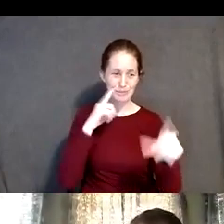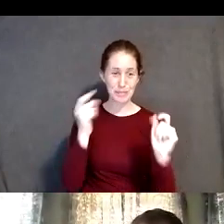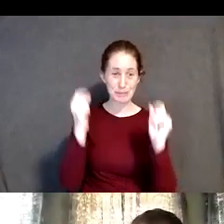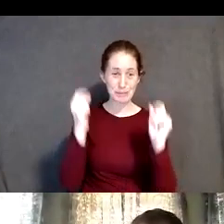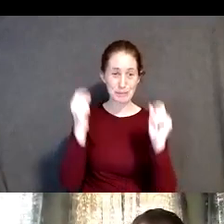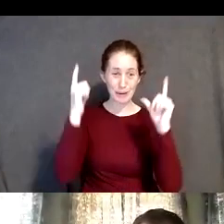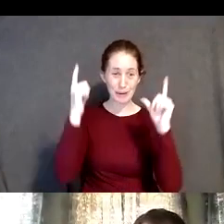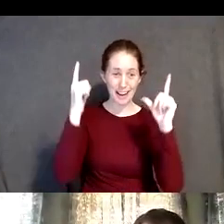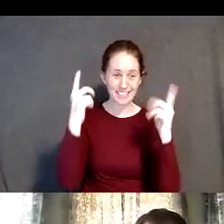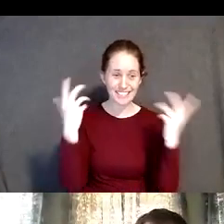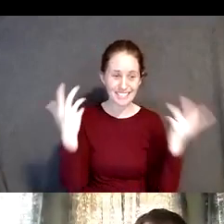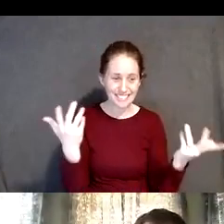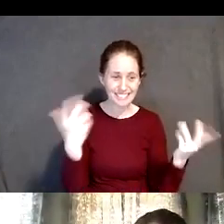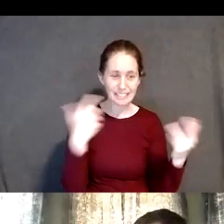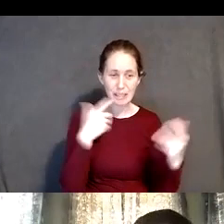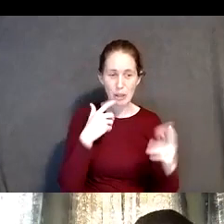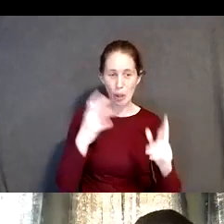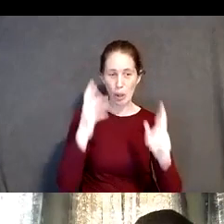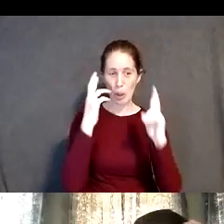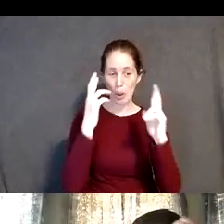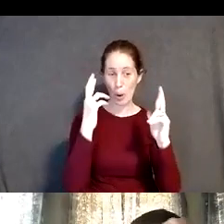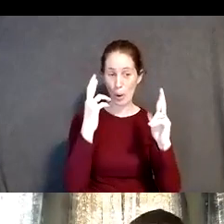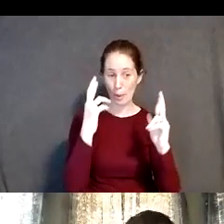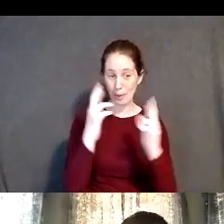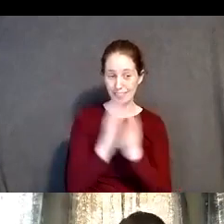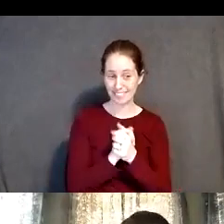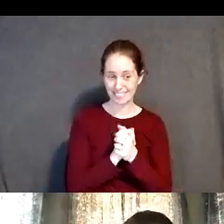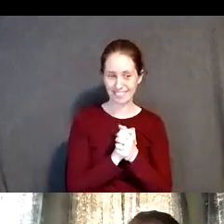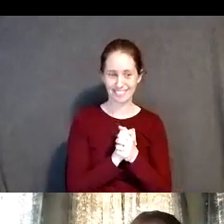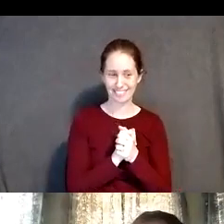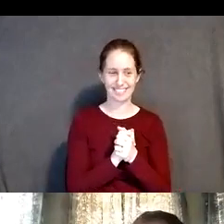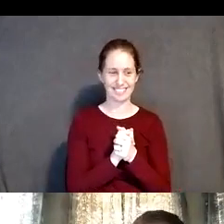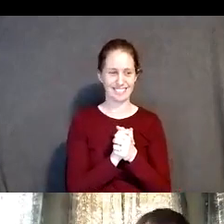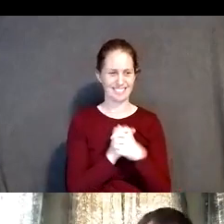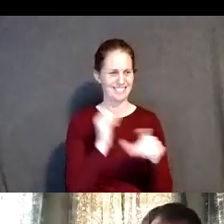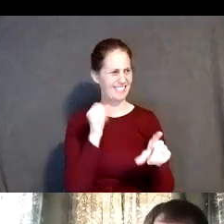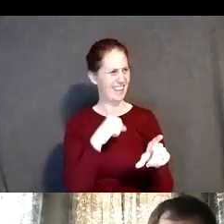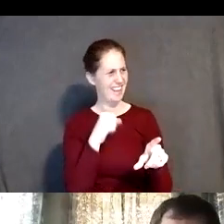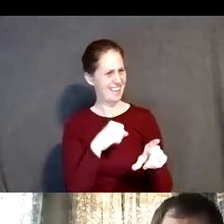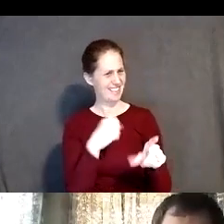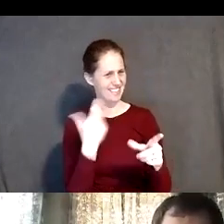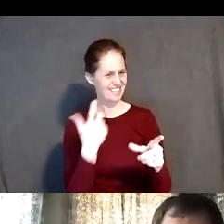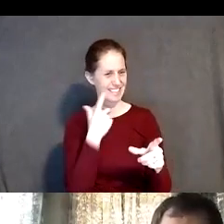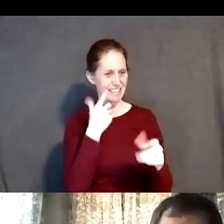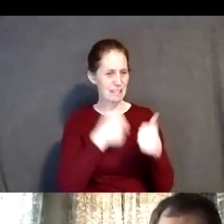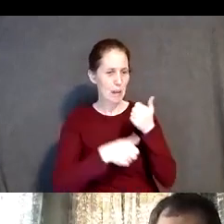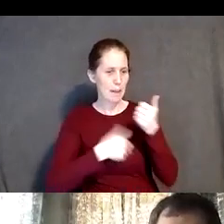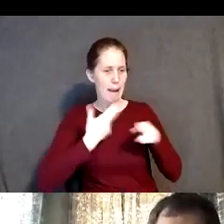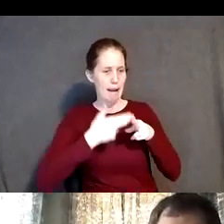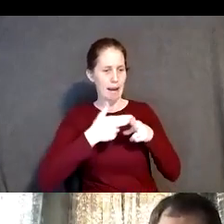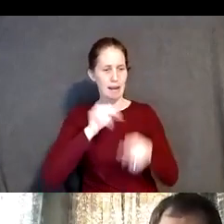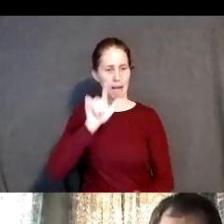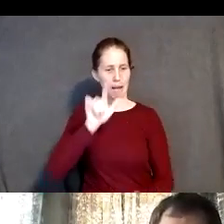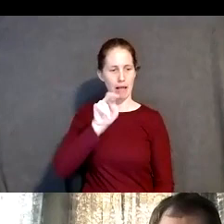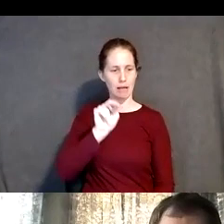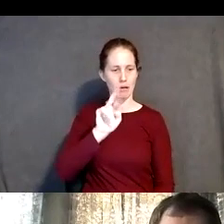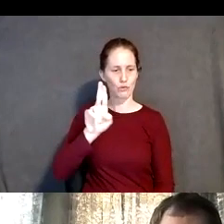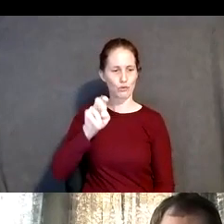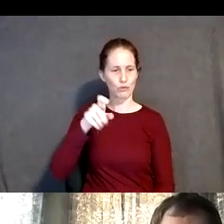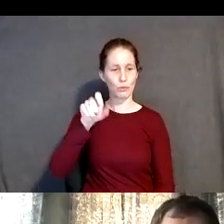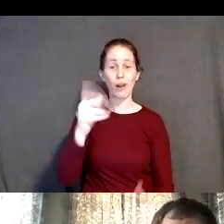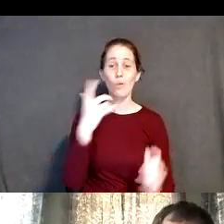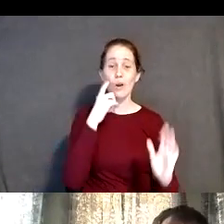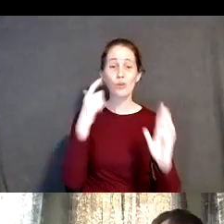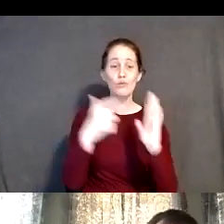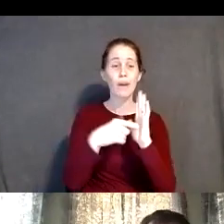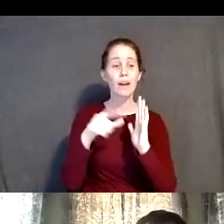surprise. I hope it is. Yeah, that's under my name. Yeah, we would like very much to recognize the